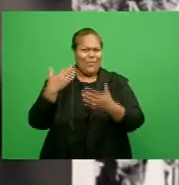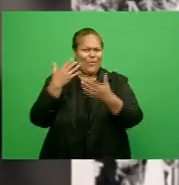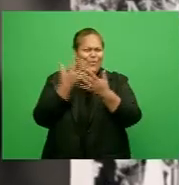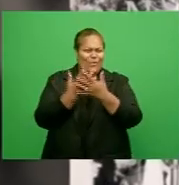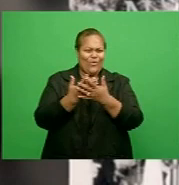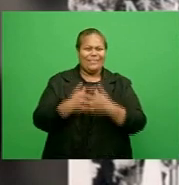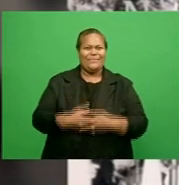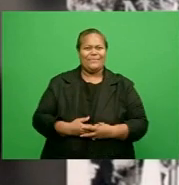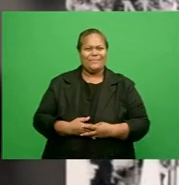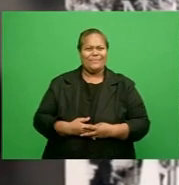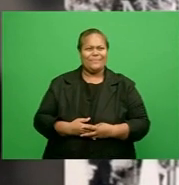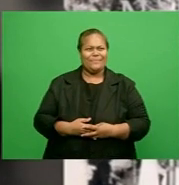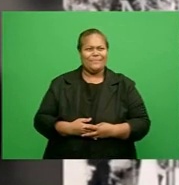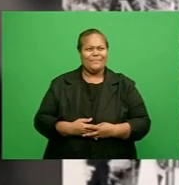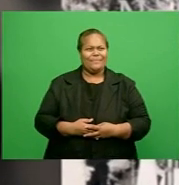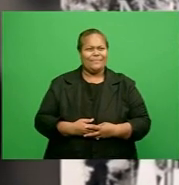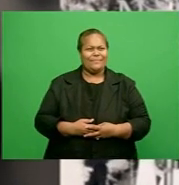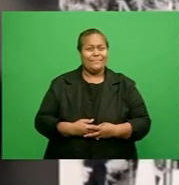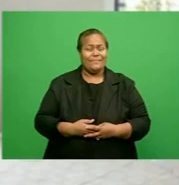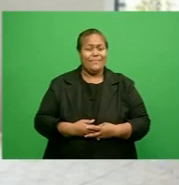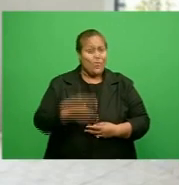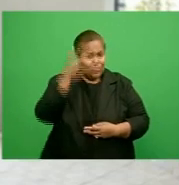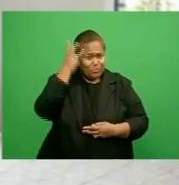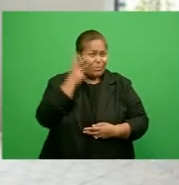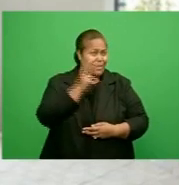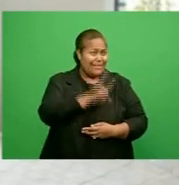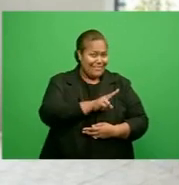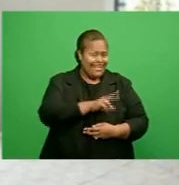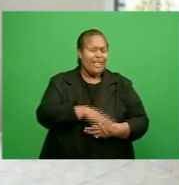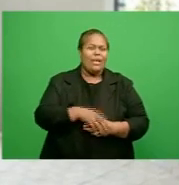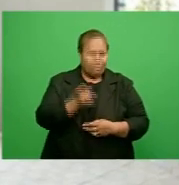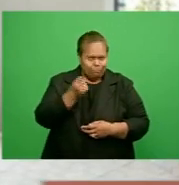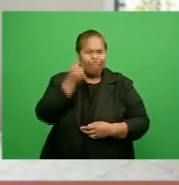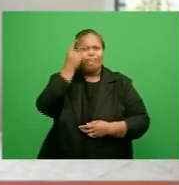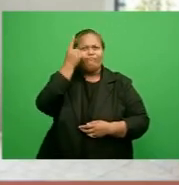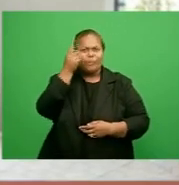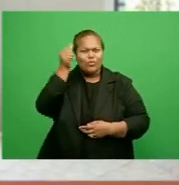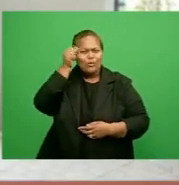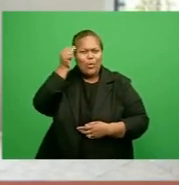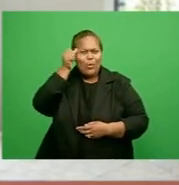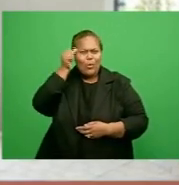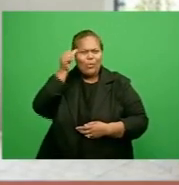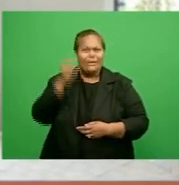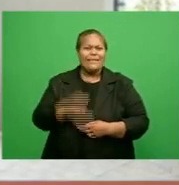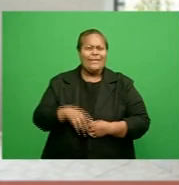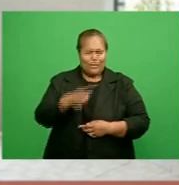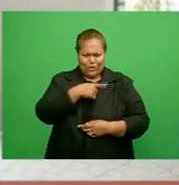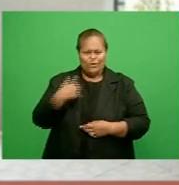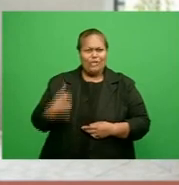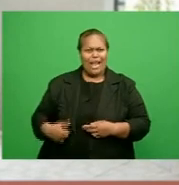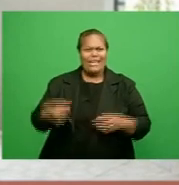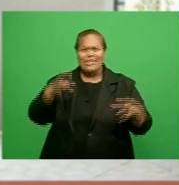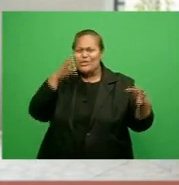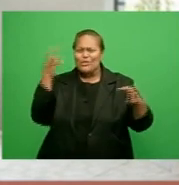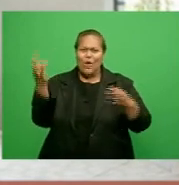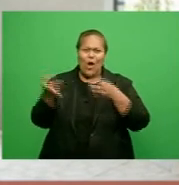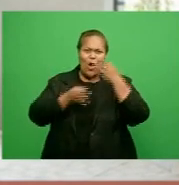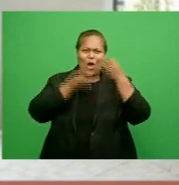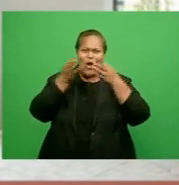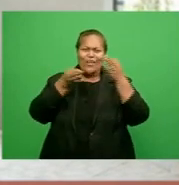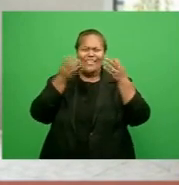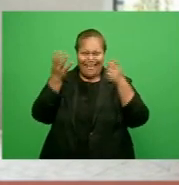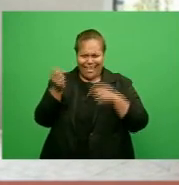that she recognized and know that the Chinese song was playing here, for